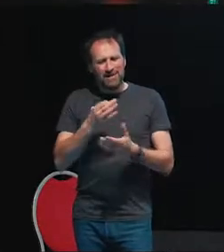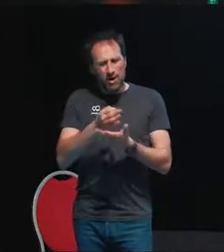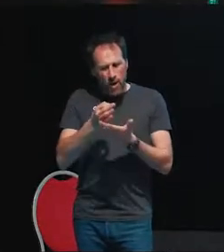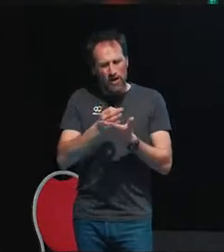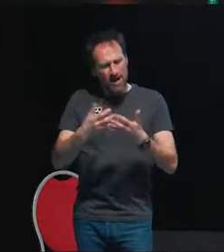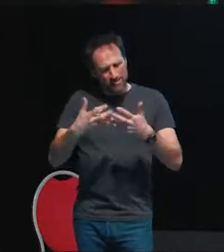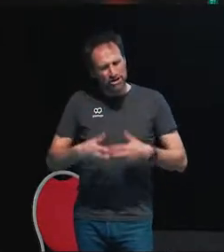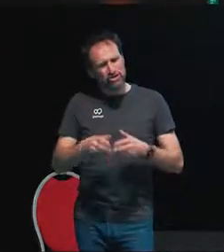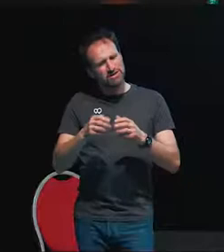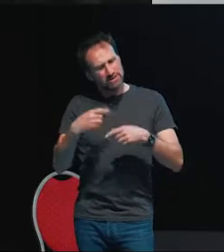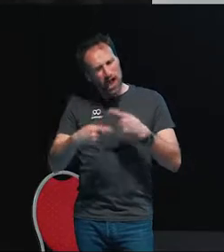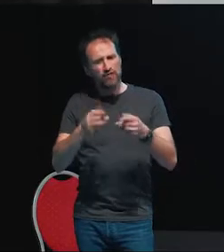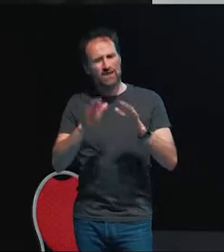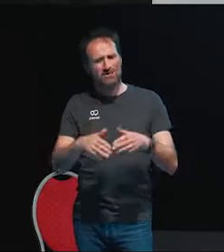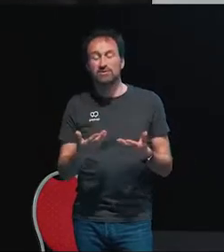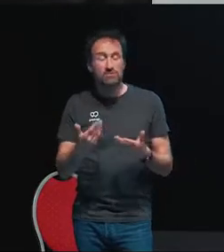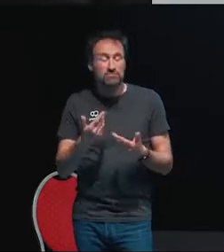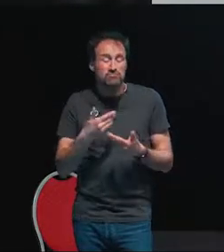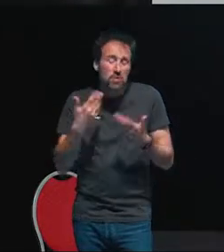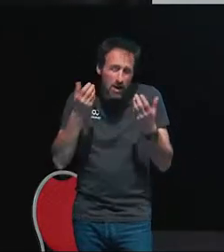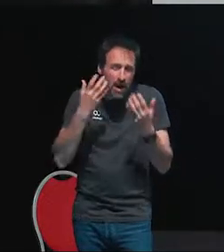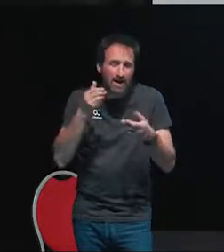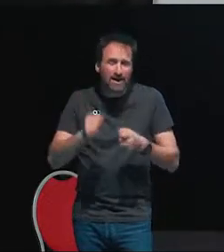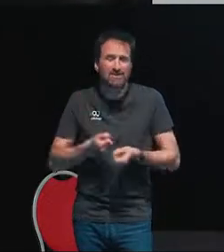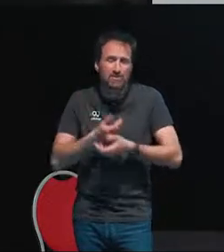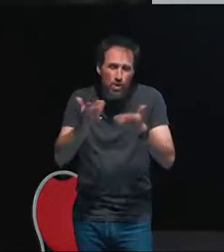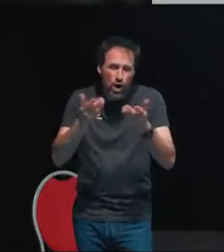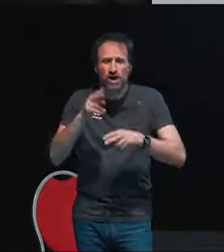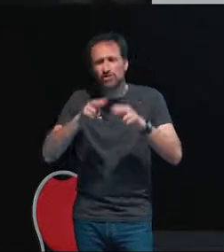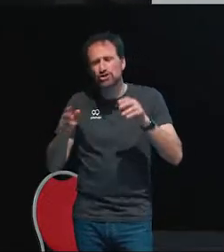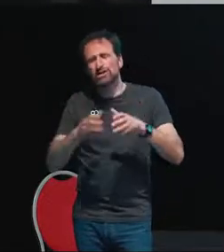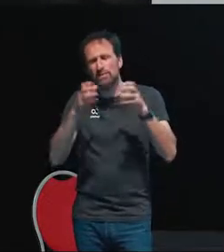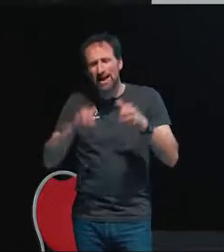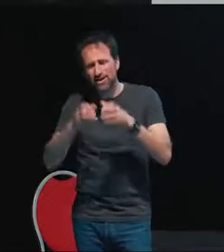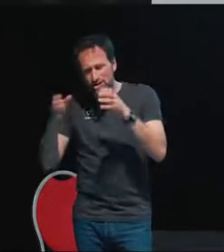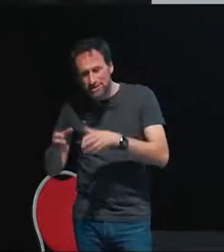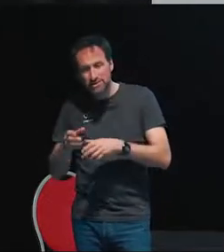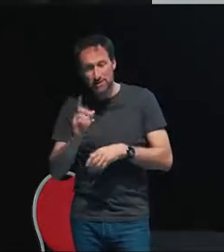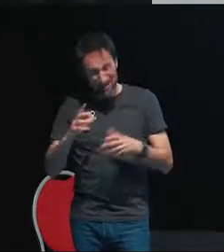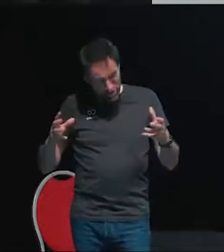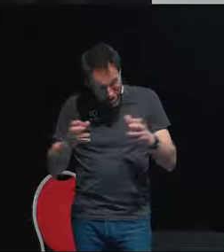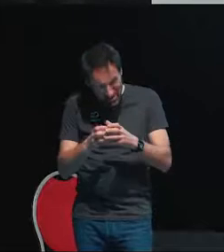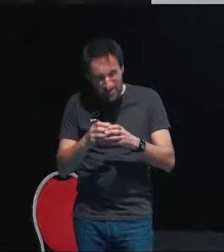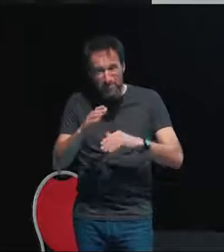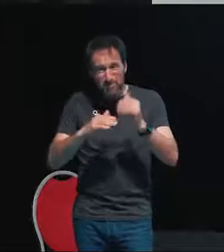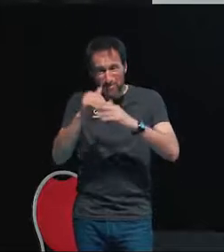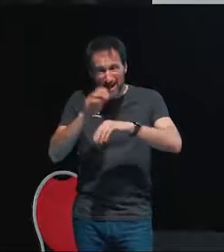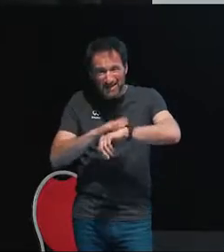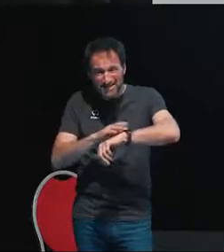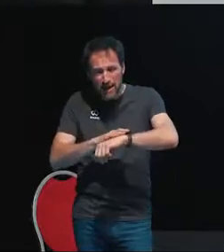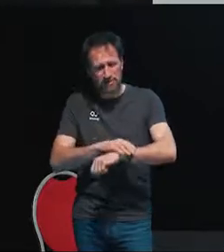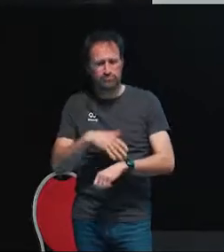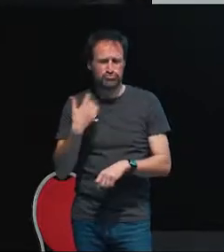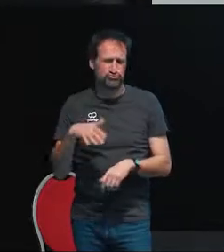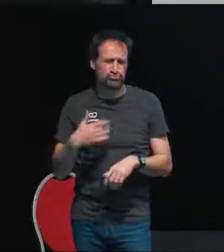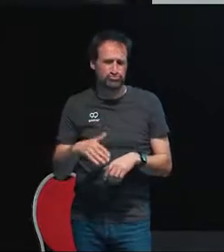independently maybe there in different packages but they're gonna get together at Build time and we still tend to centralize a